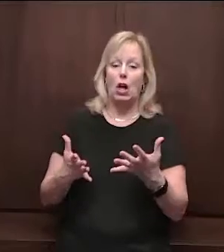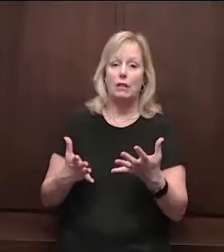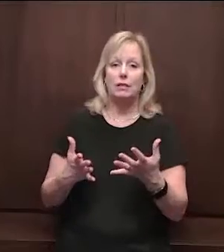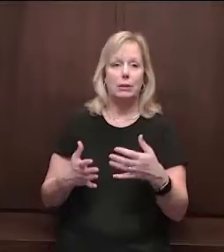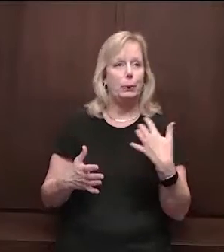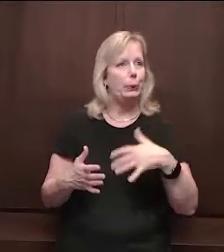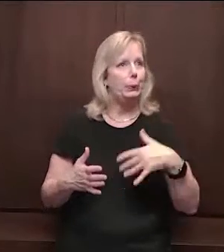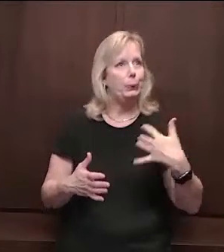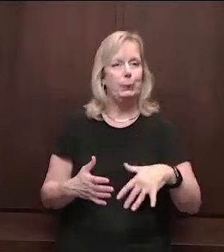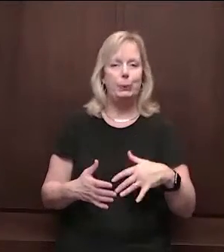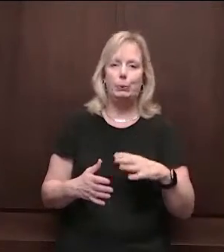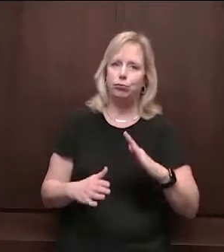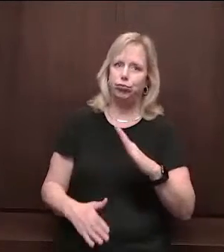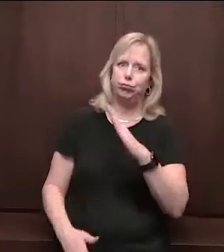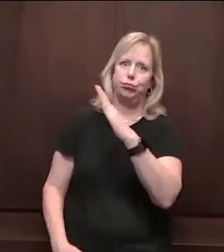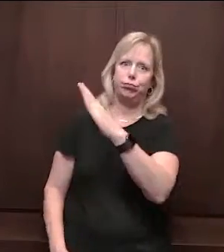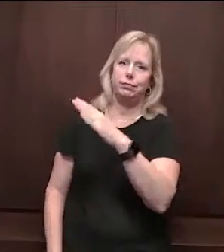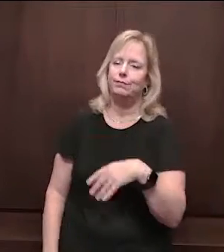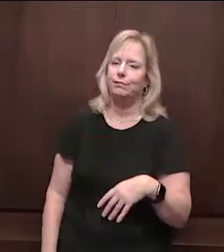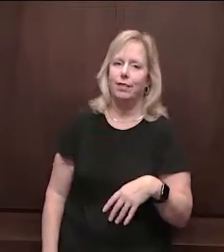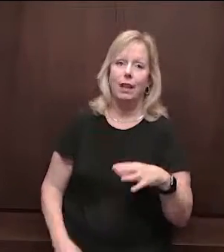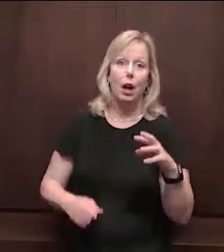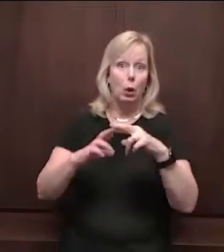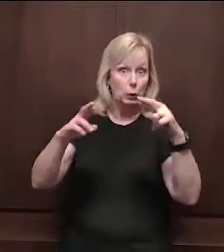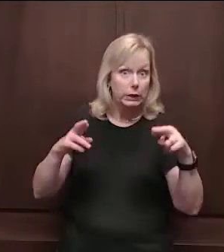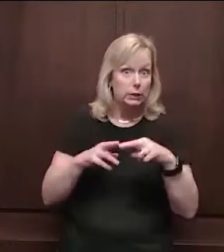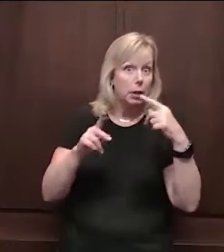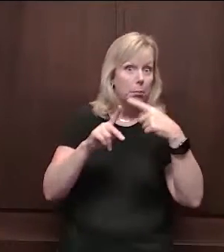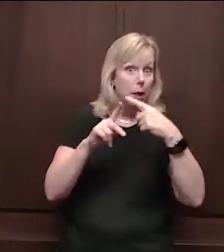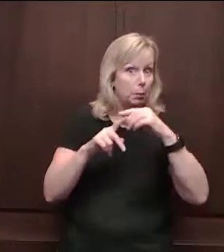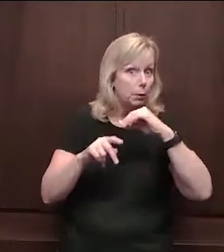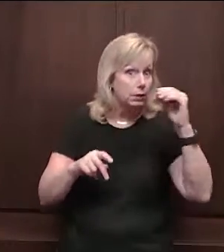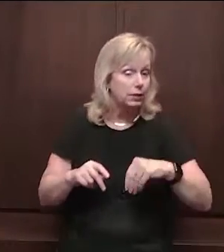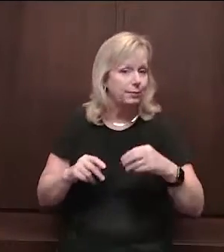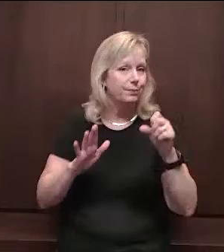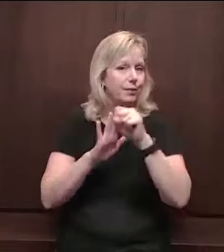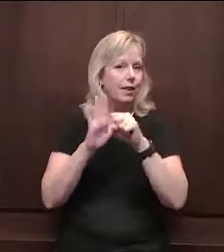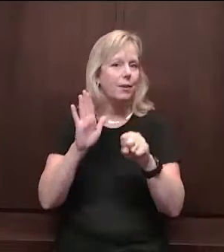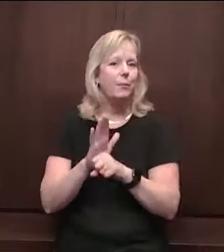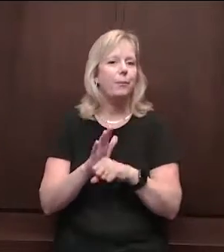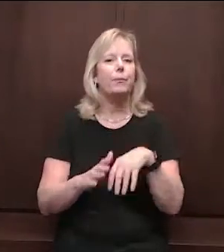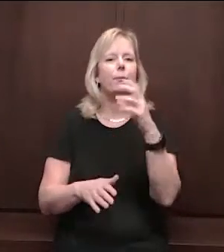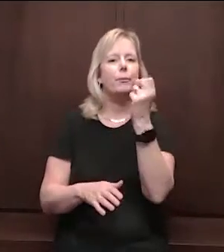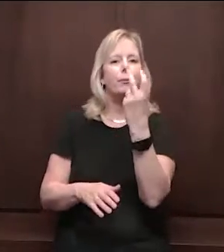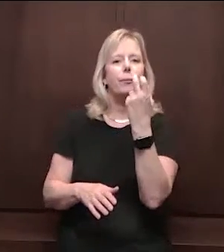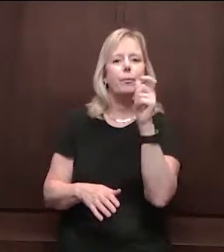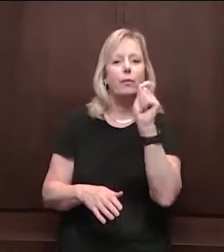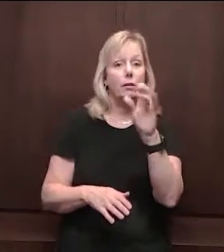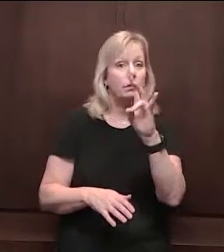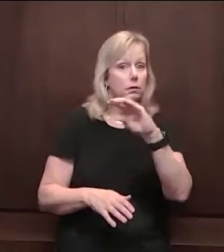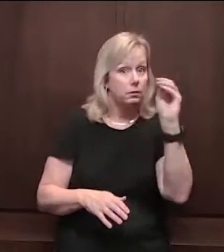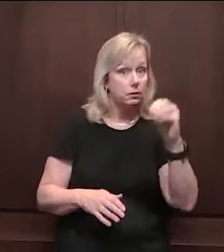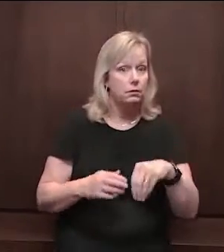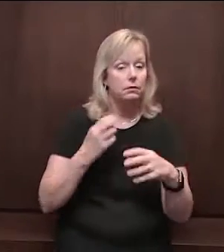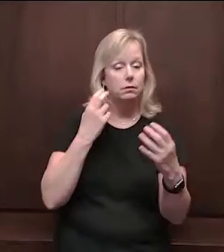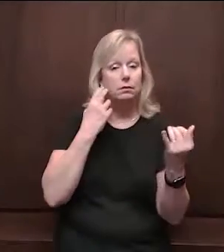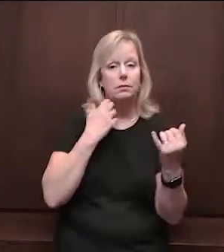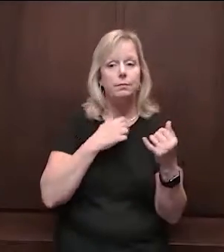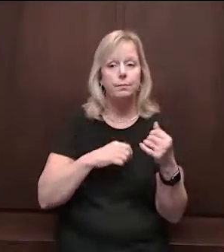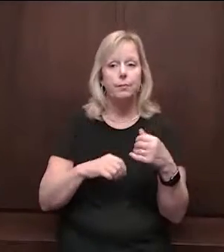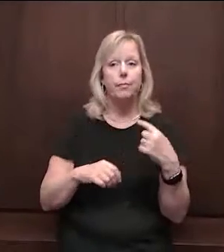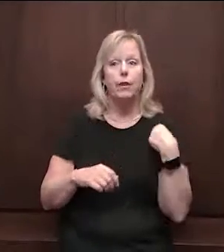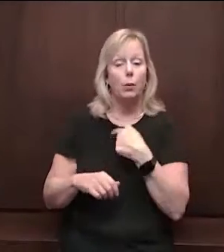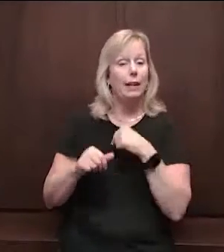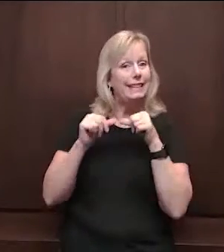tough 7-day rolling average. Regional positivity, the state has us pegged at 12.7% today.